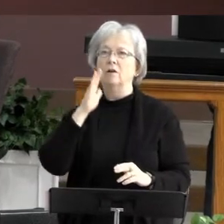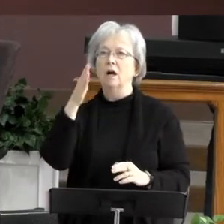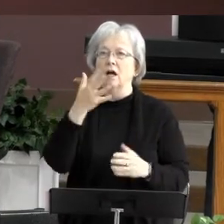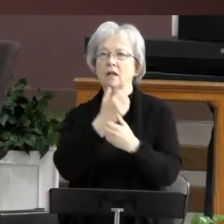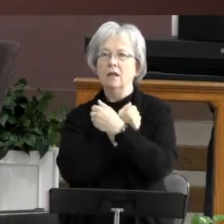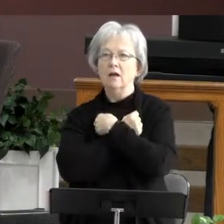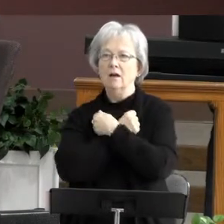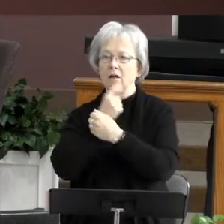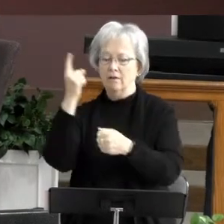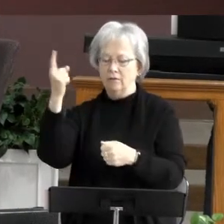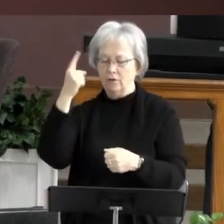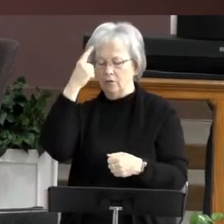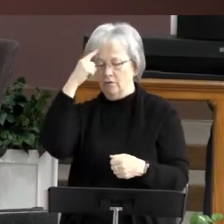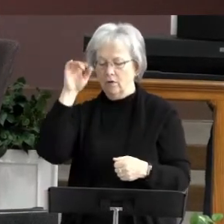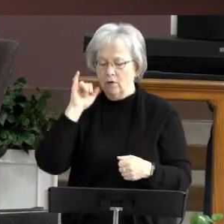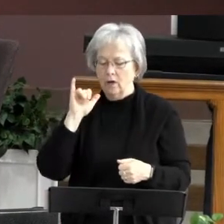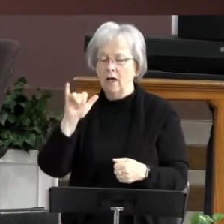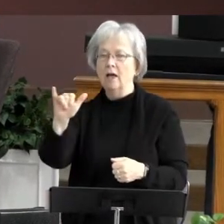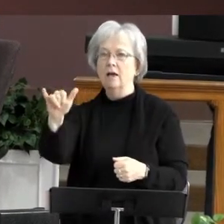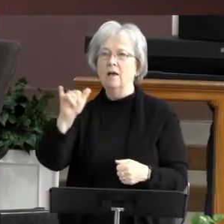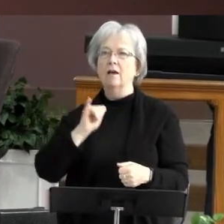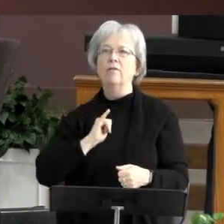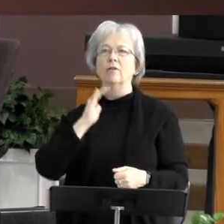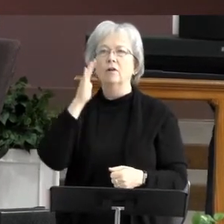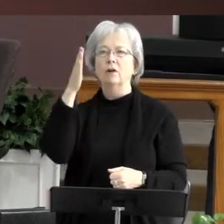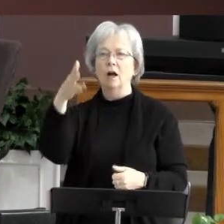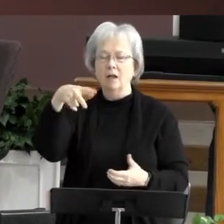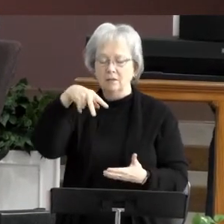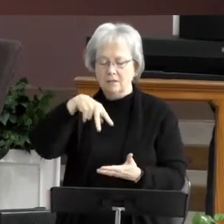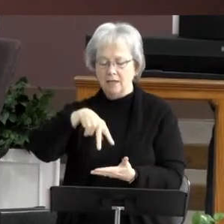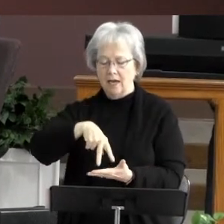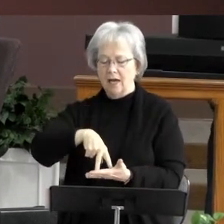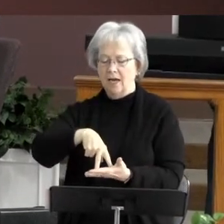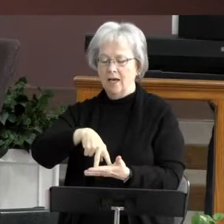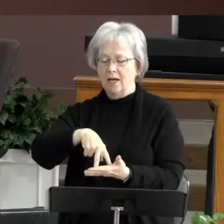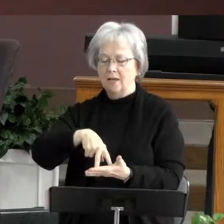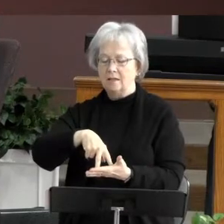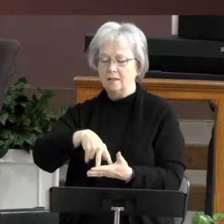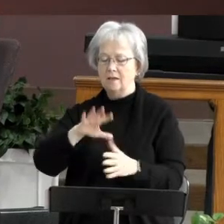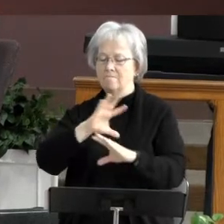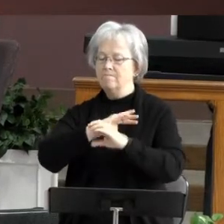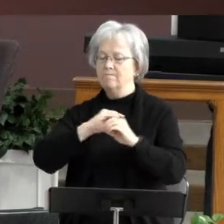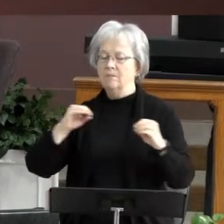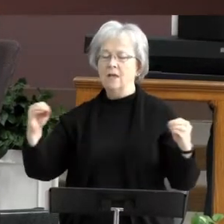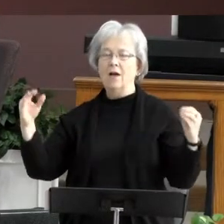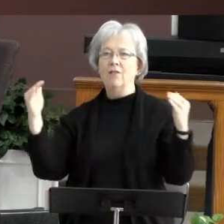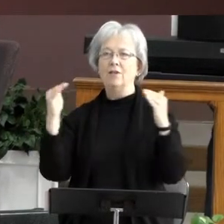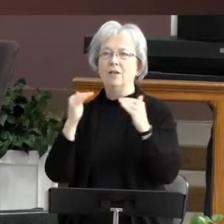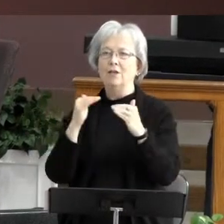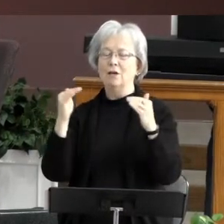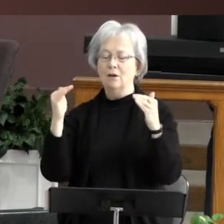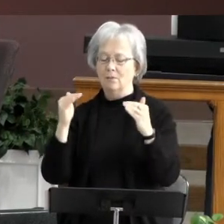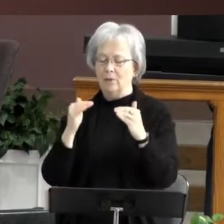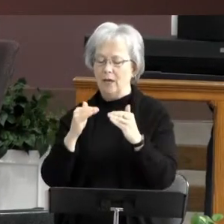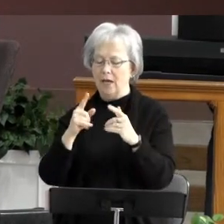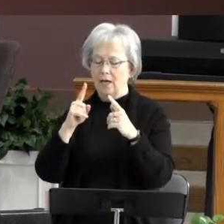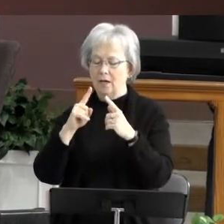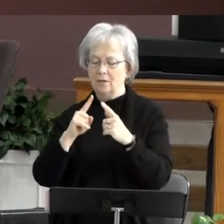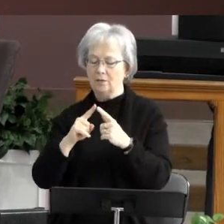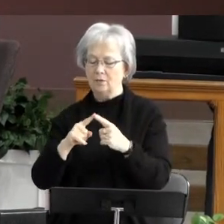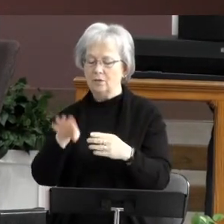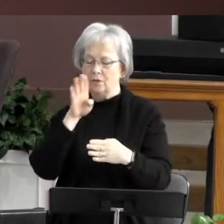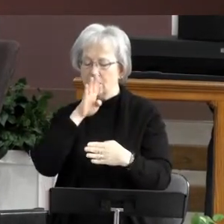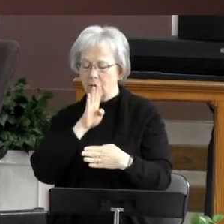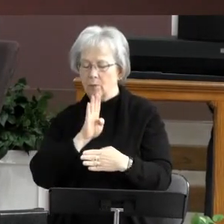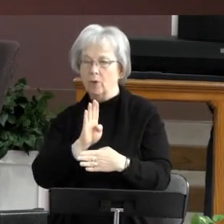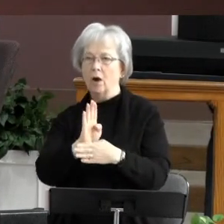Forever I'll love you, forever I'll stand. Nothing compares